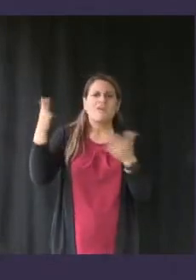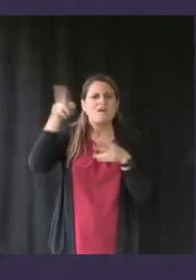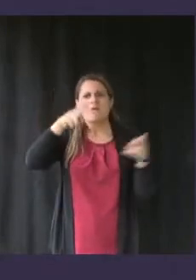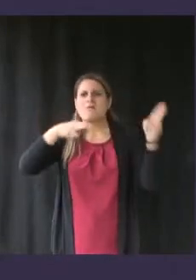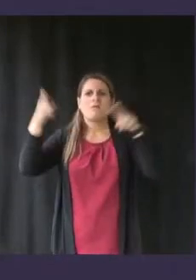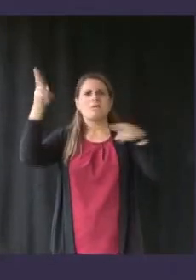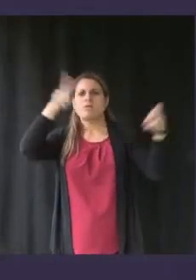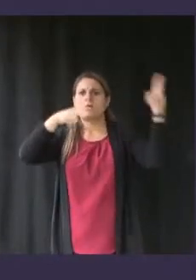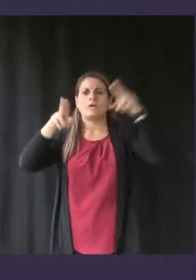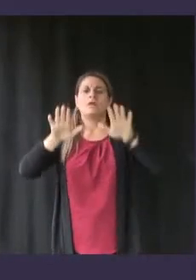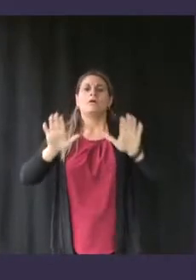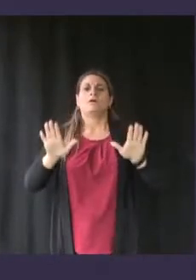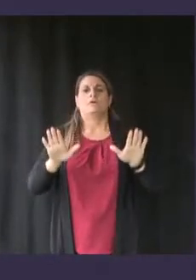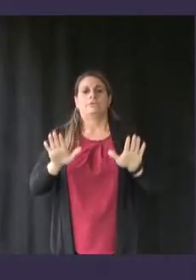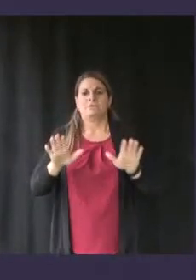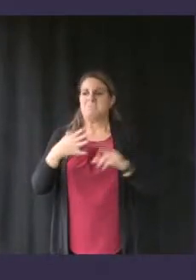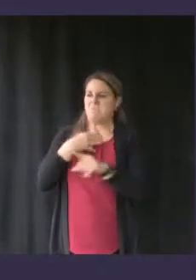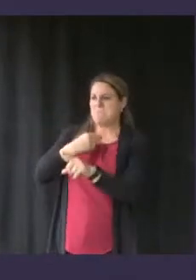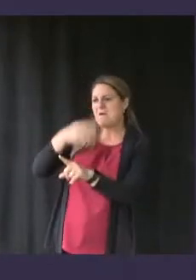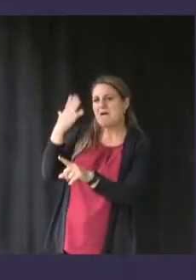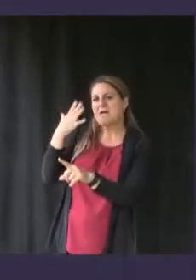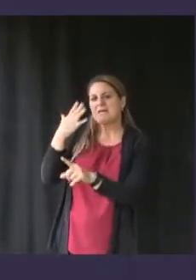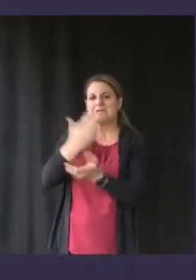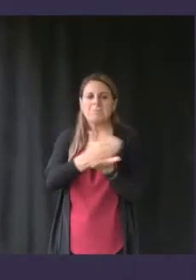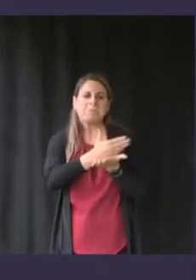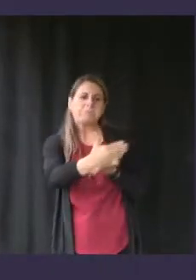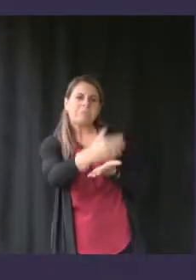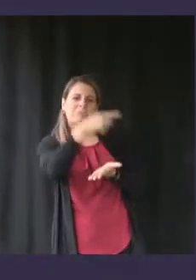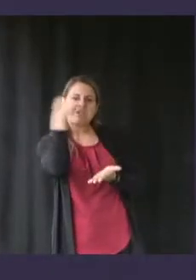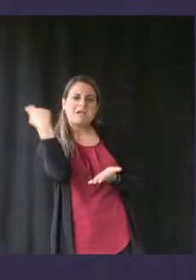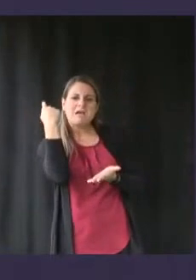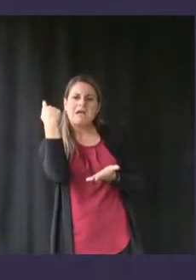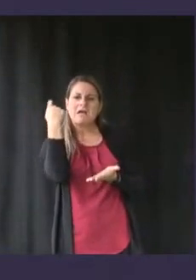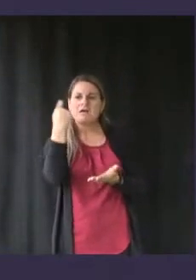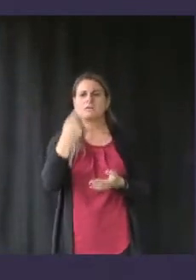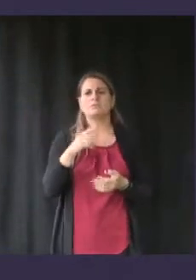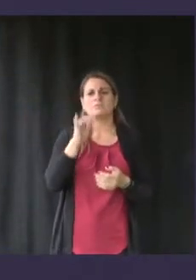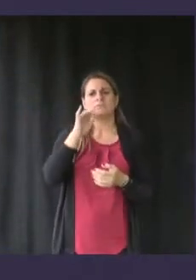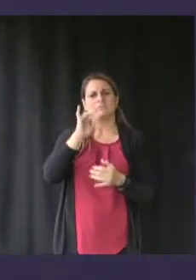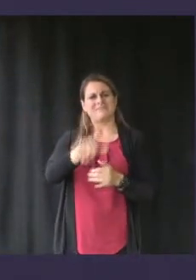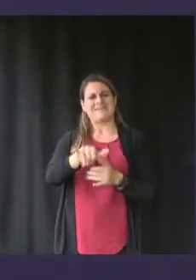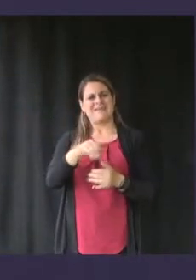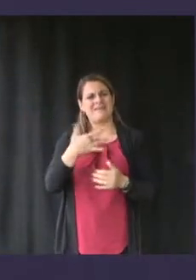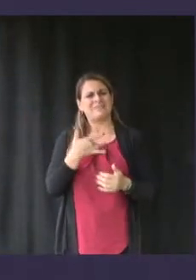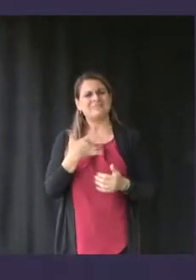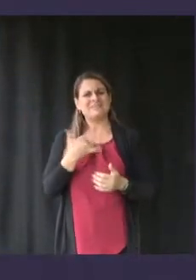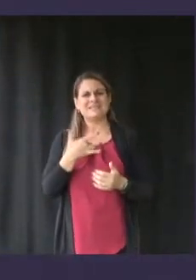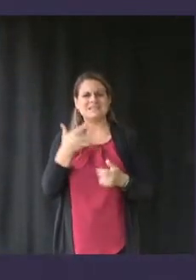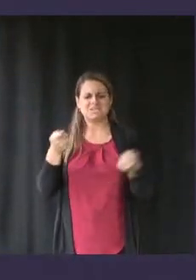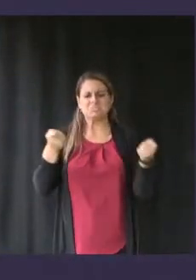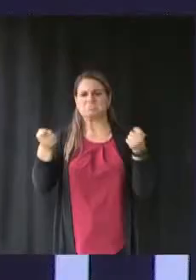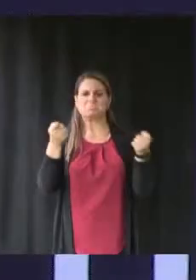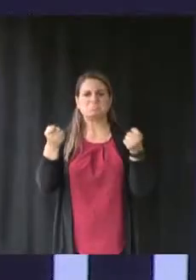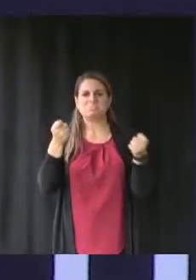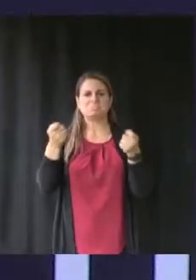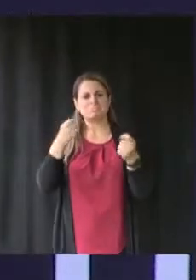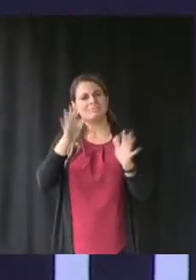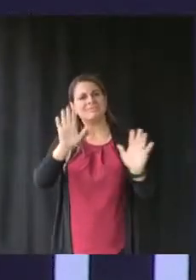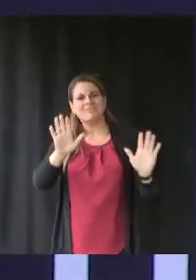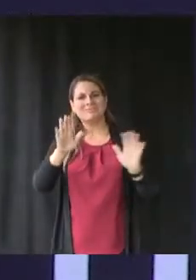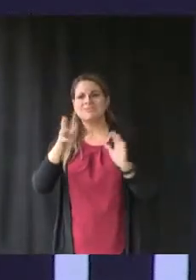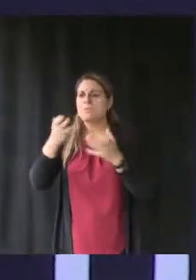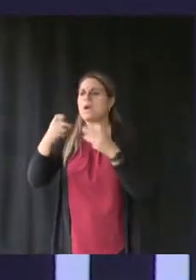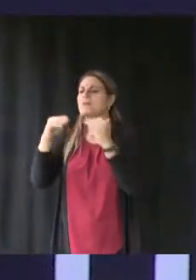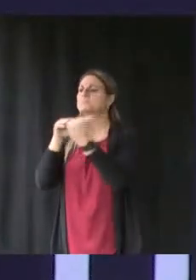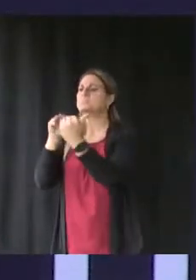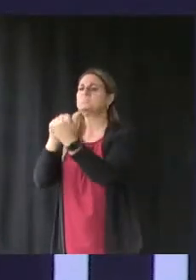and around the globe as well. And the number of autocratic regimes seems to grow on a regular basis. Mr. President,